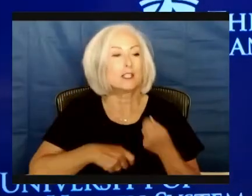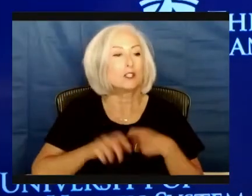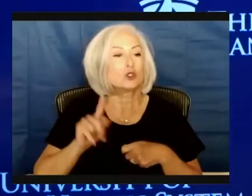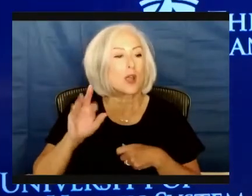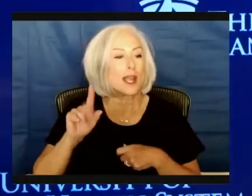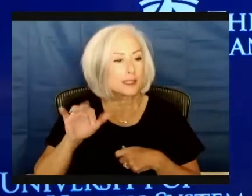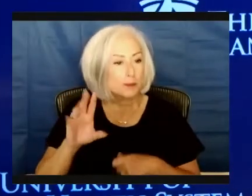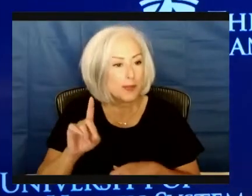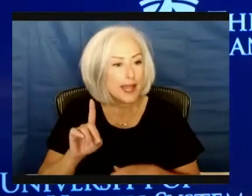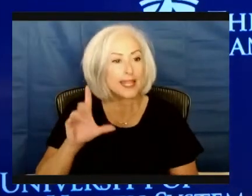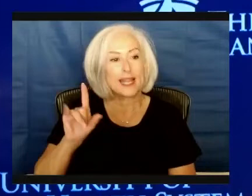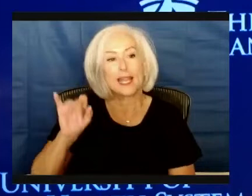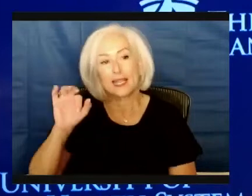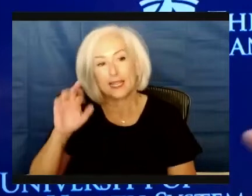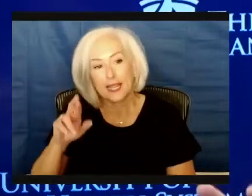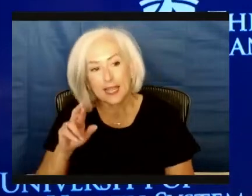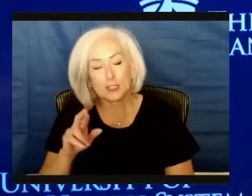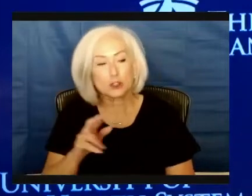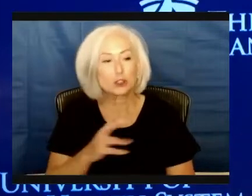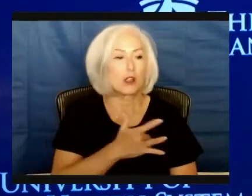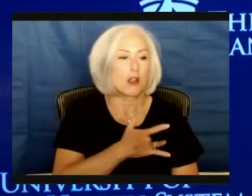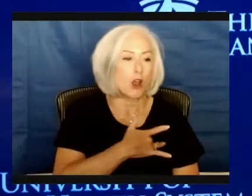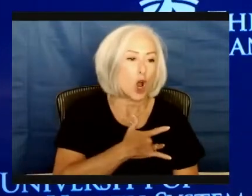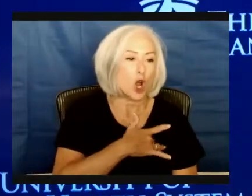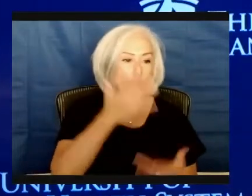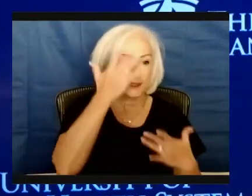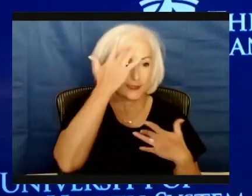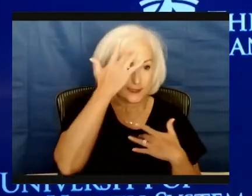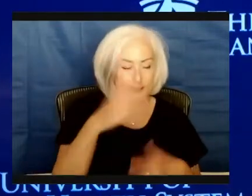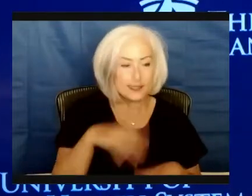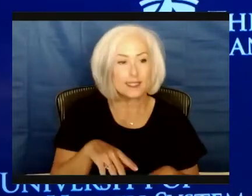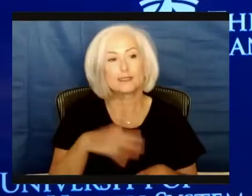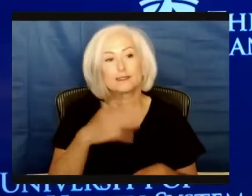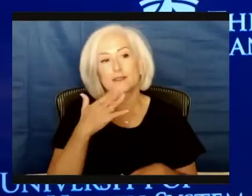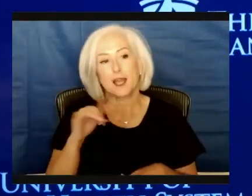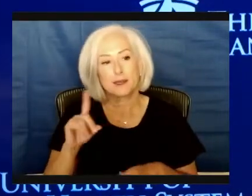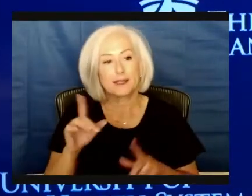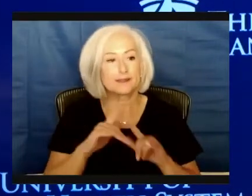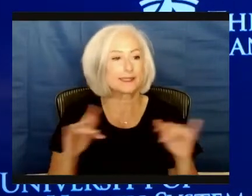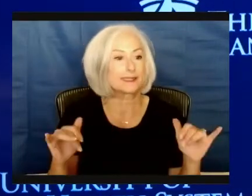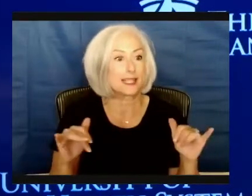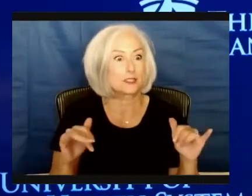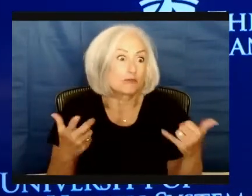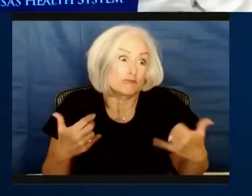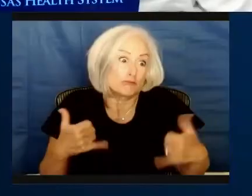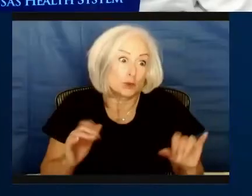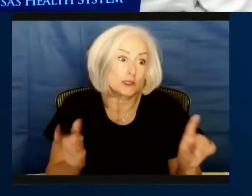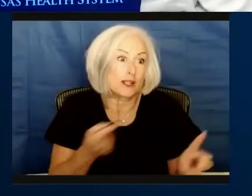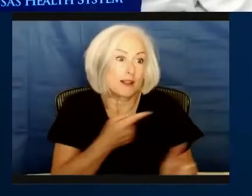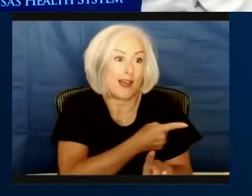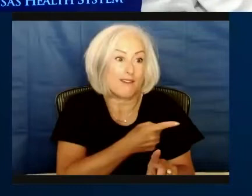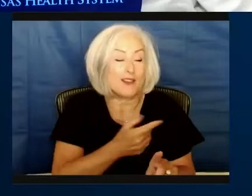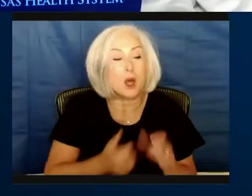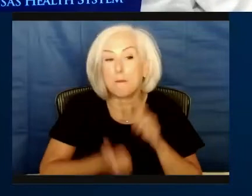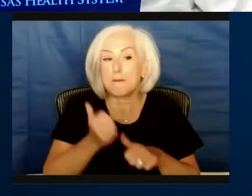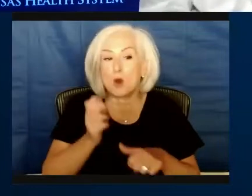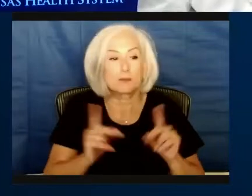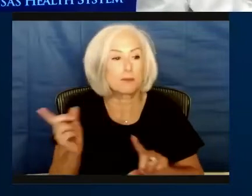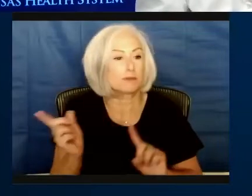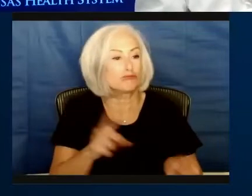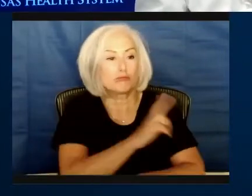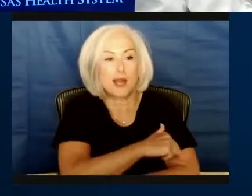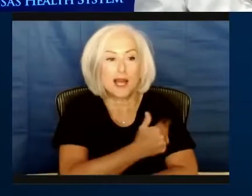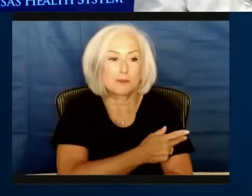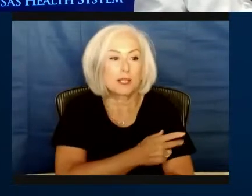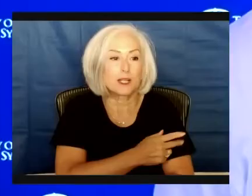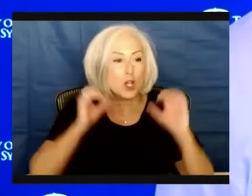high-risk categories, you're going to have been vaccinated and still come in. By the way, still most of the patients that are in the hospital are not vaccinated. Yeah, I think that's exactly right. And I was reading